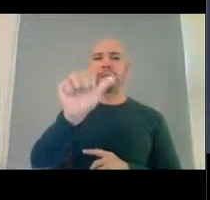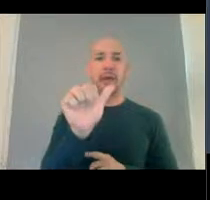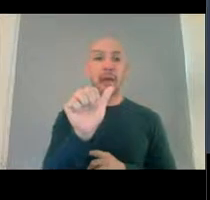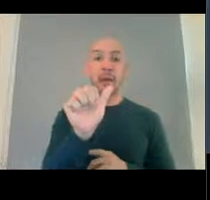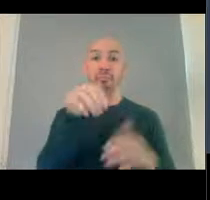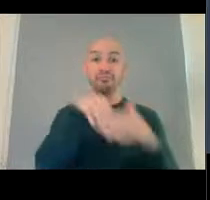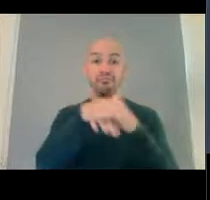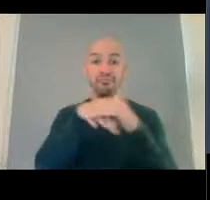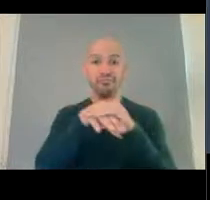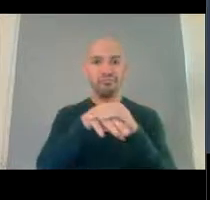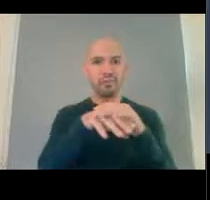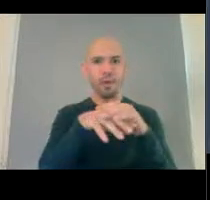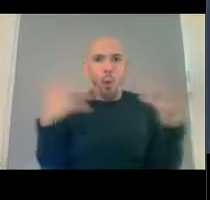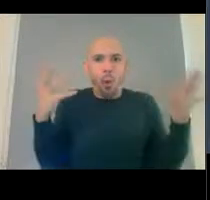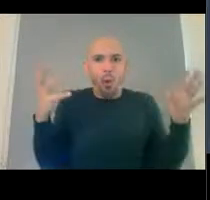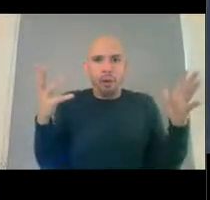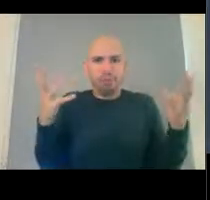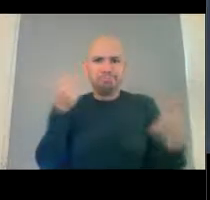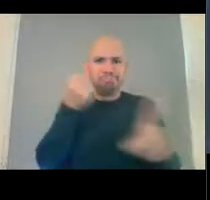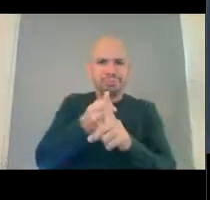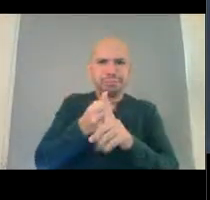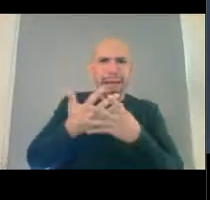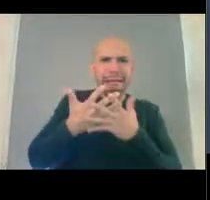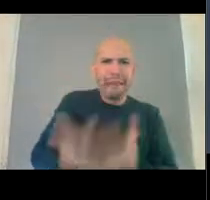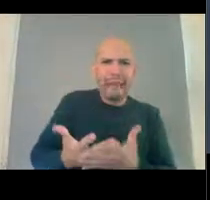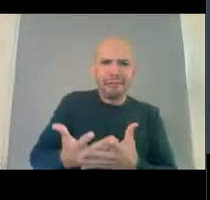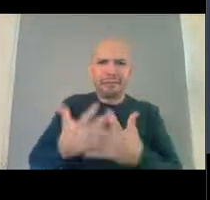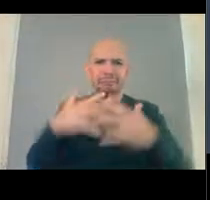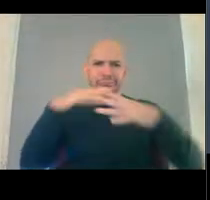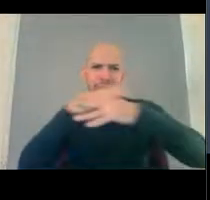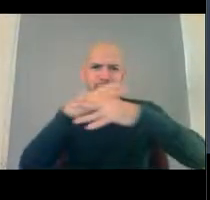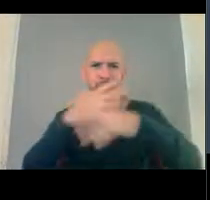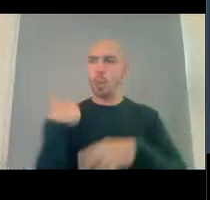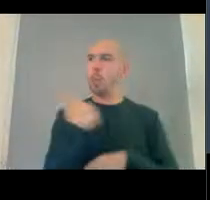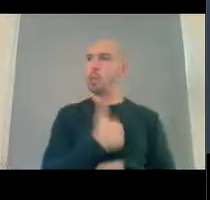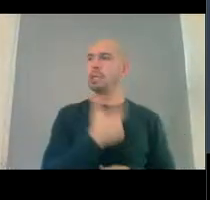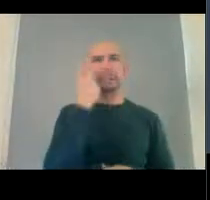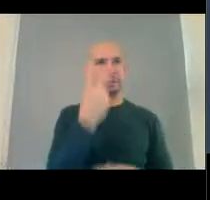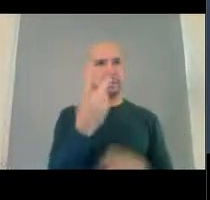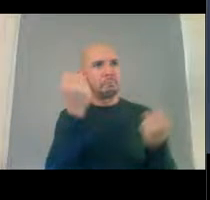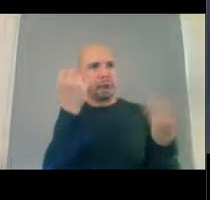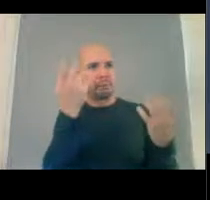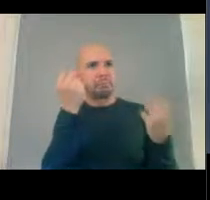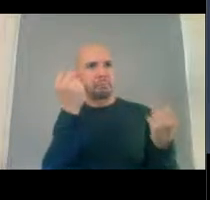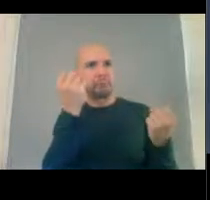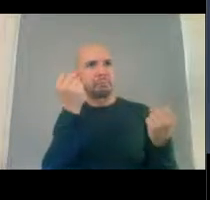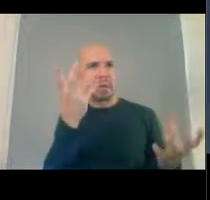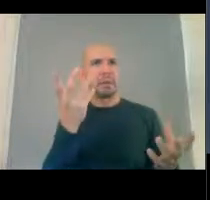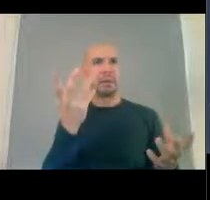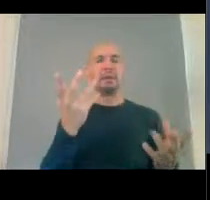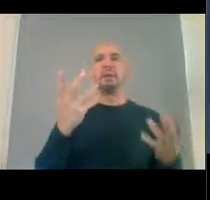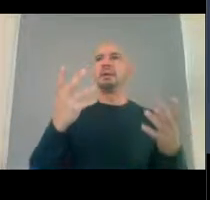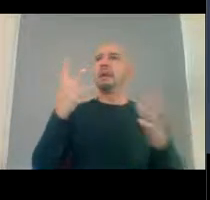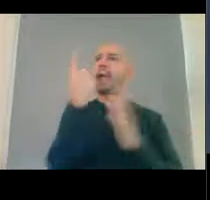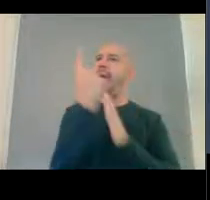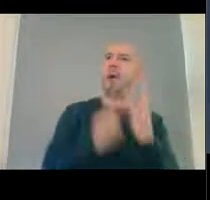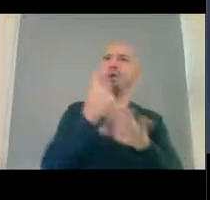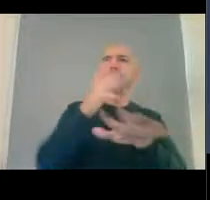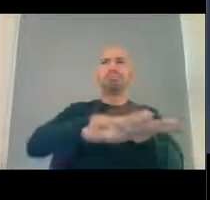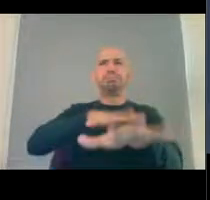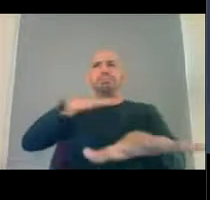heavily impacted and many of us have seen the impacts of of the many many hours of queuing in the trucks that